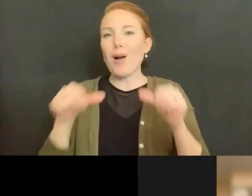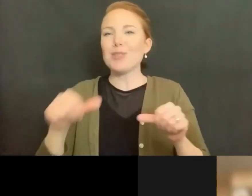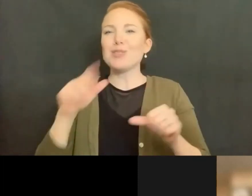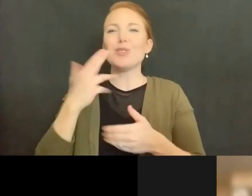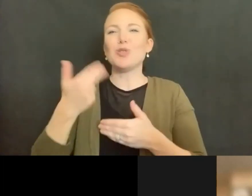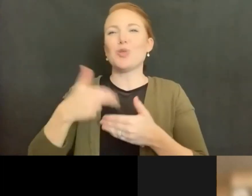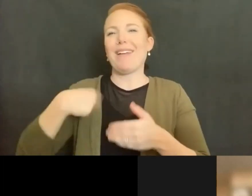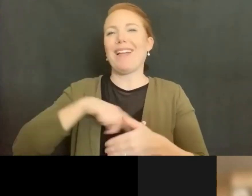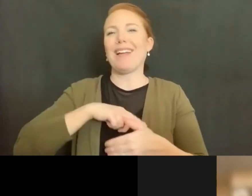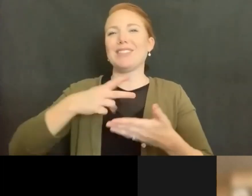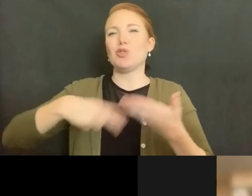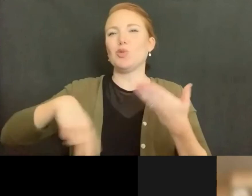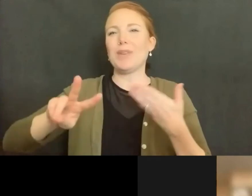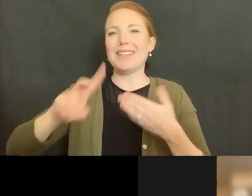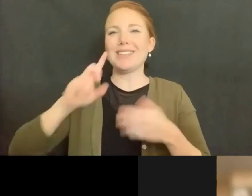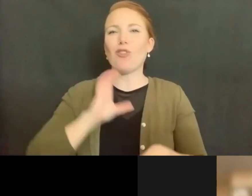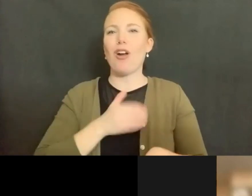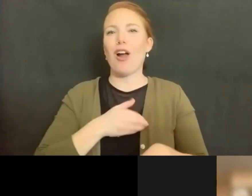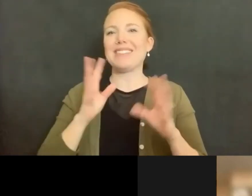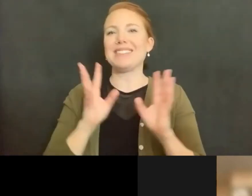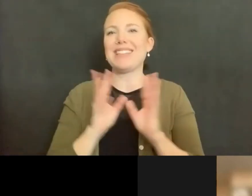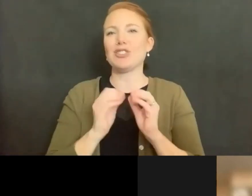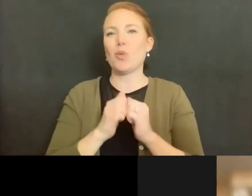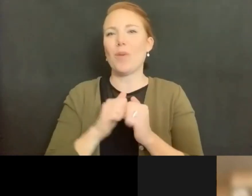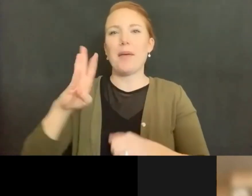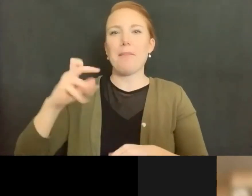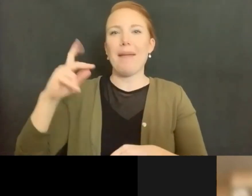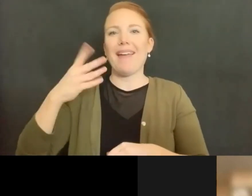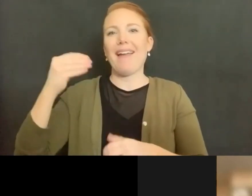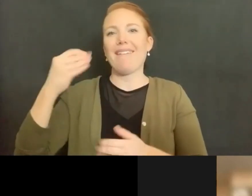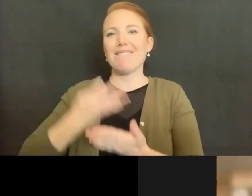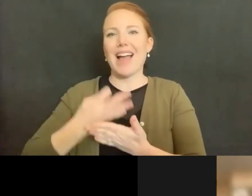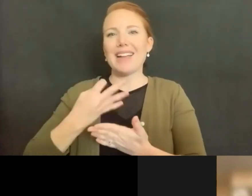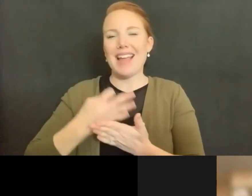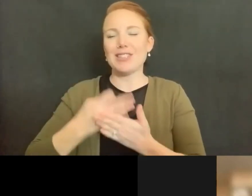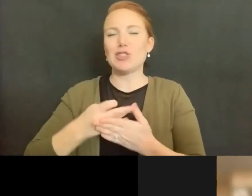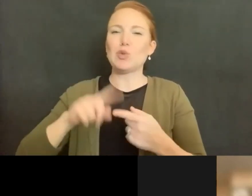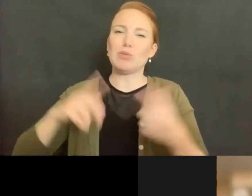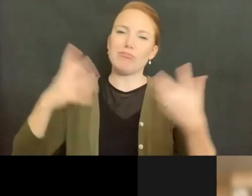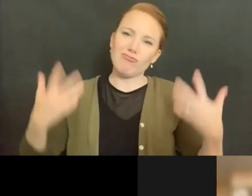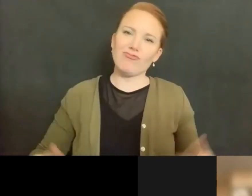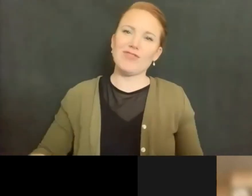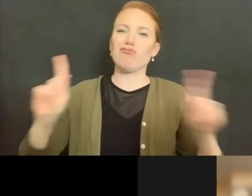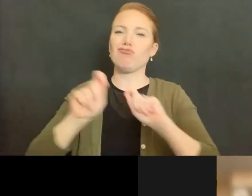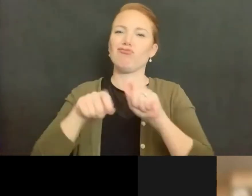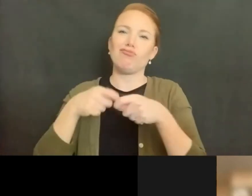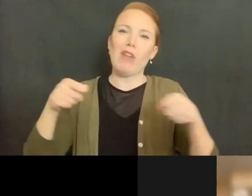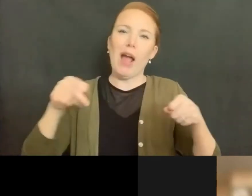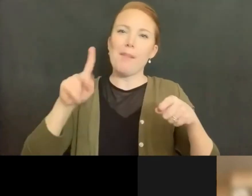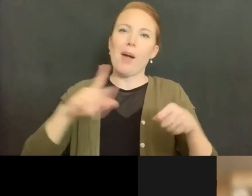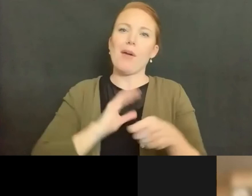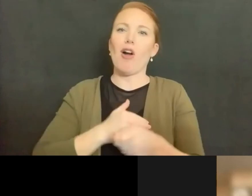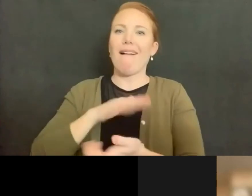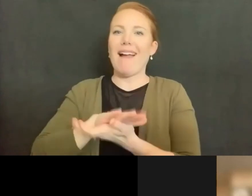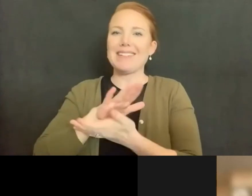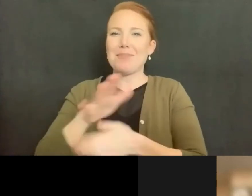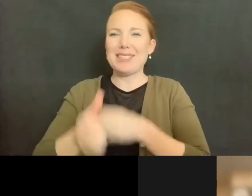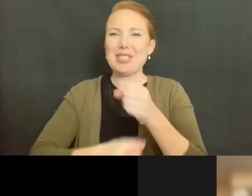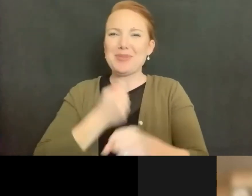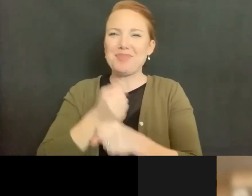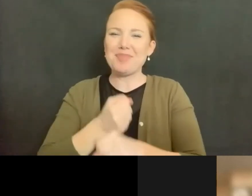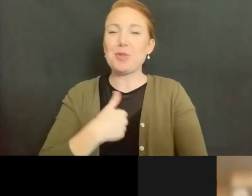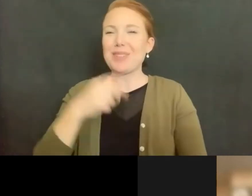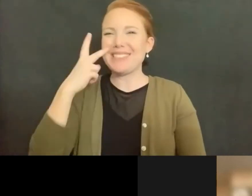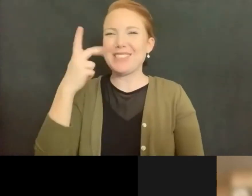2 weeks for our session on banking and finance to finish out the academic year. And we'll